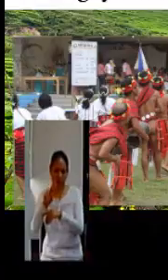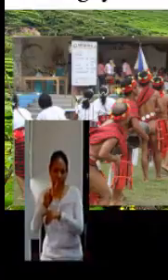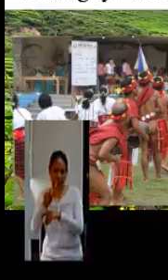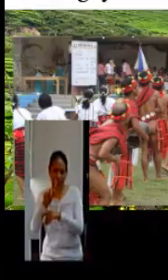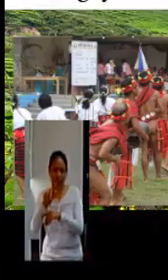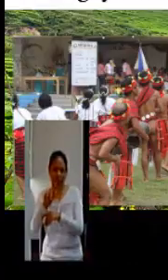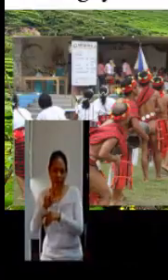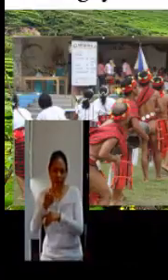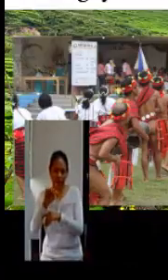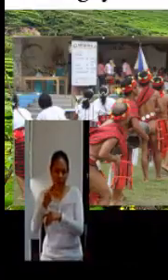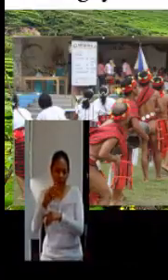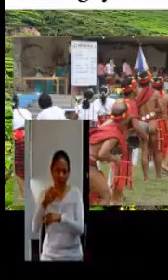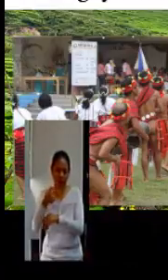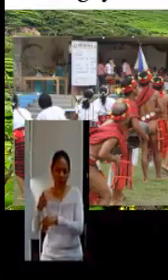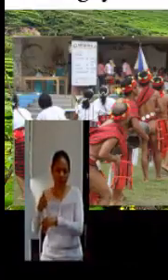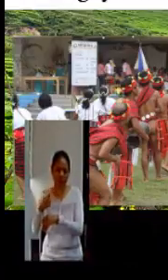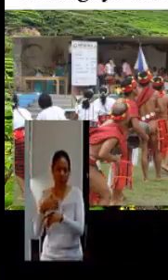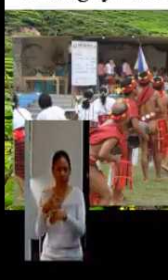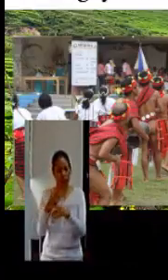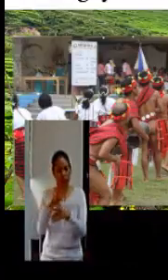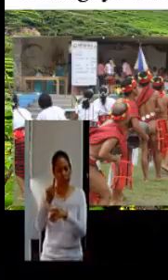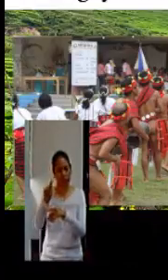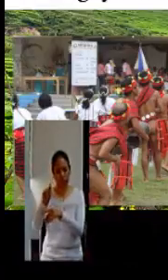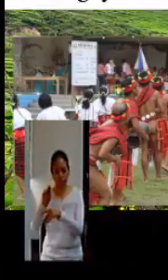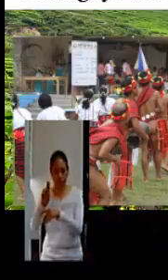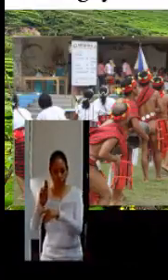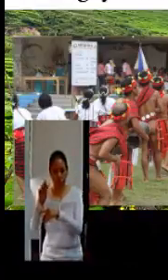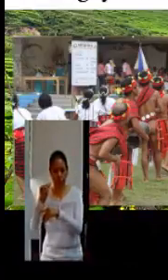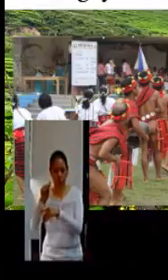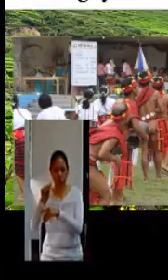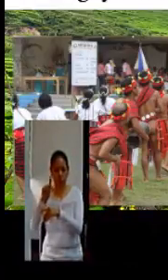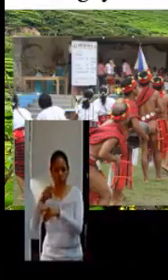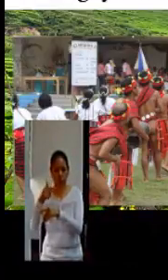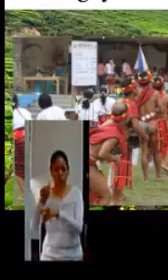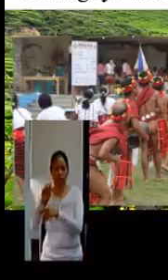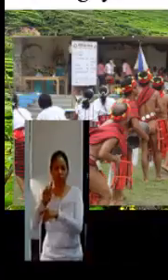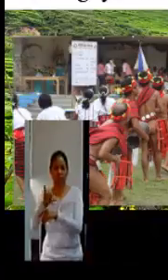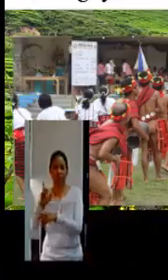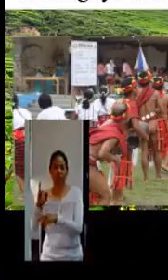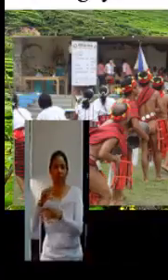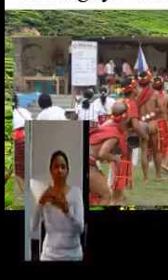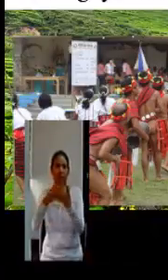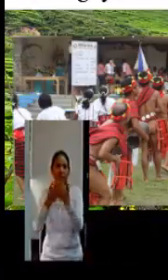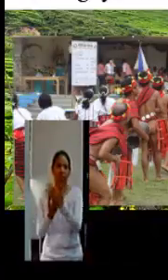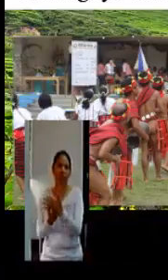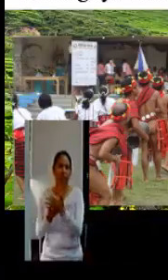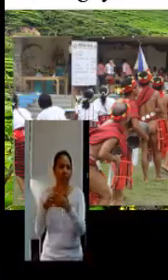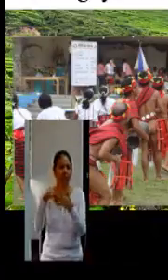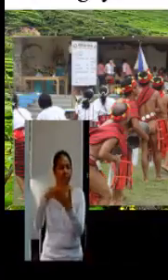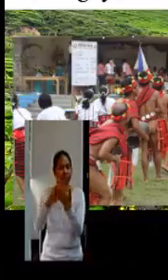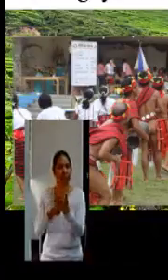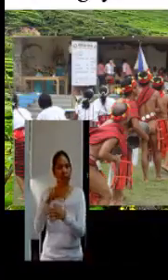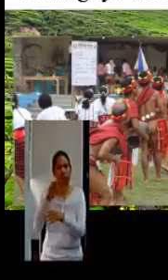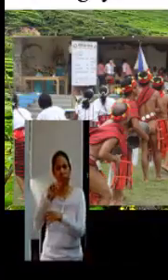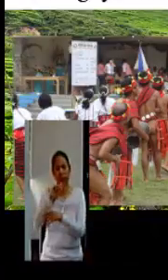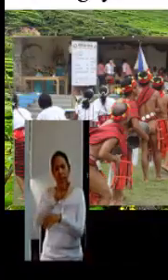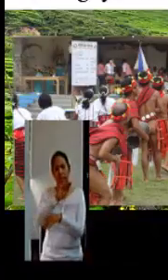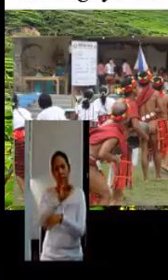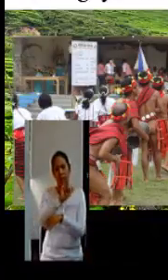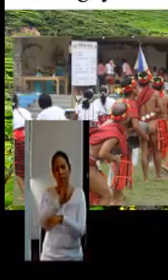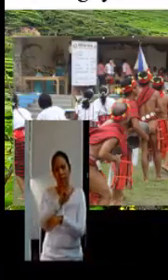our I am a Tuwali. He is also a Tuwali and some parts of Ayangan. So they belong to two